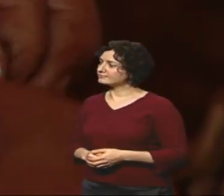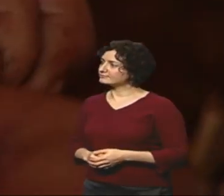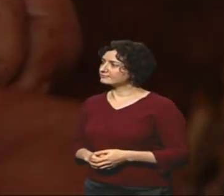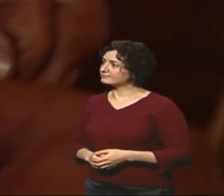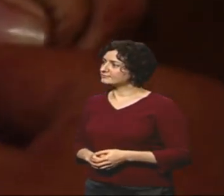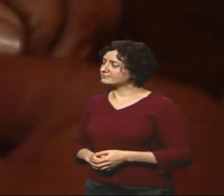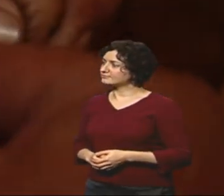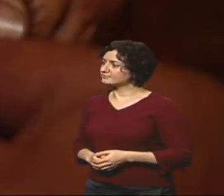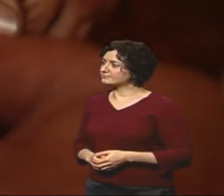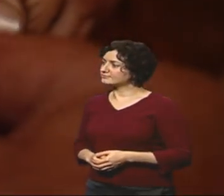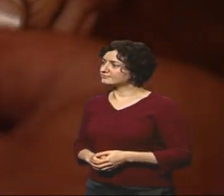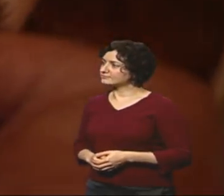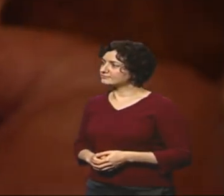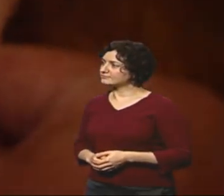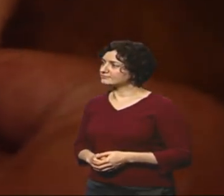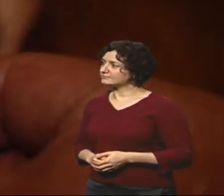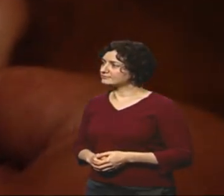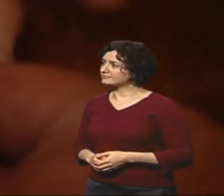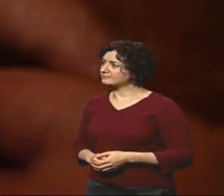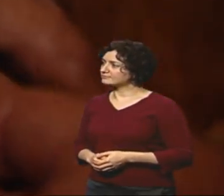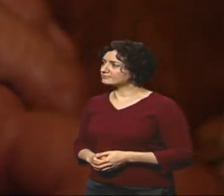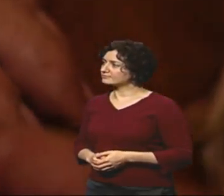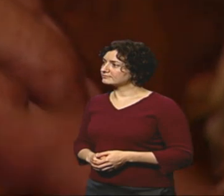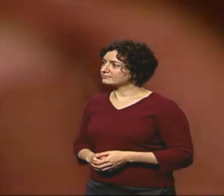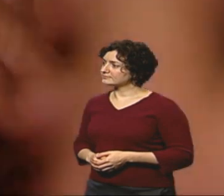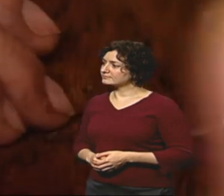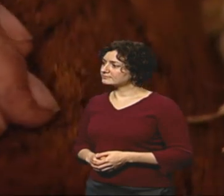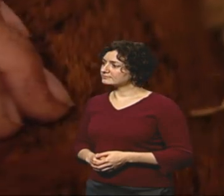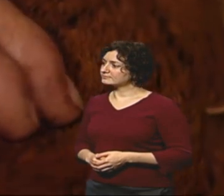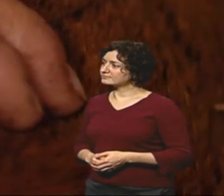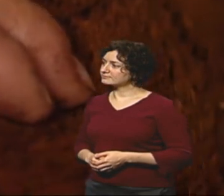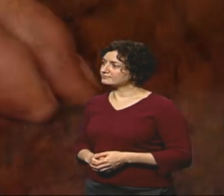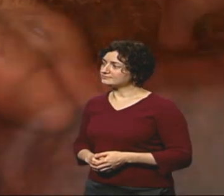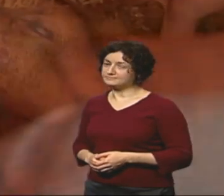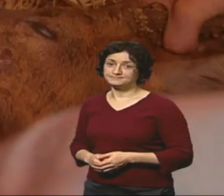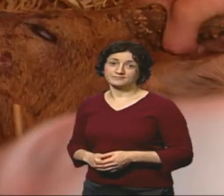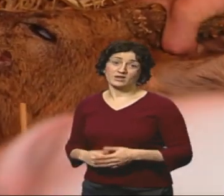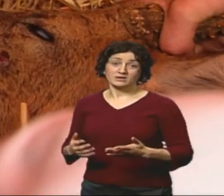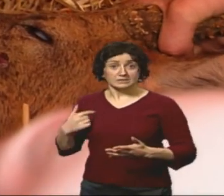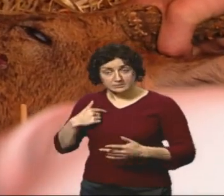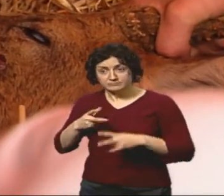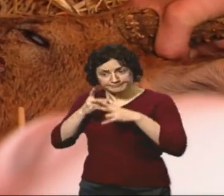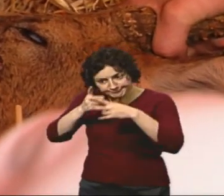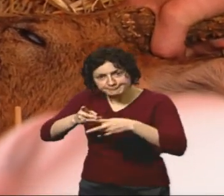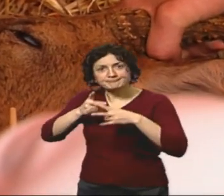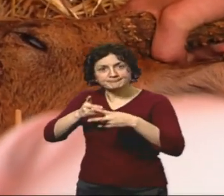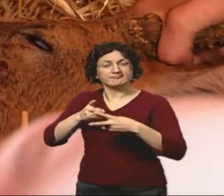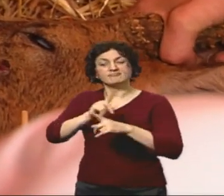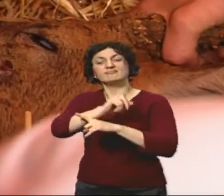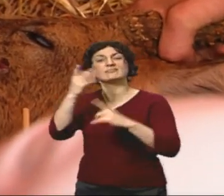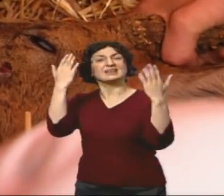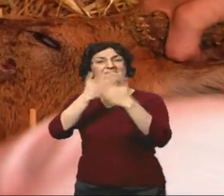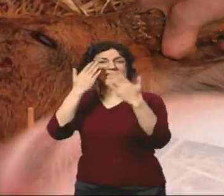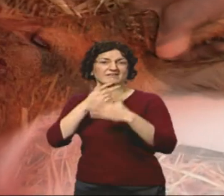cover any infection and to cover all the other stuff he's had. But despite all our efforts, the deer died in the night. It is very sad when this happens, but